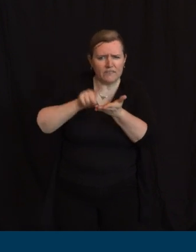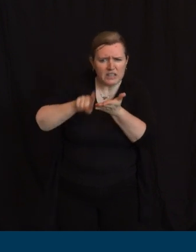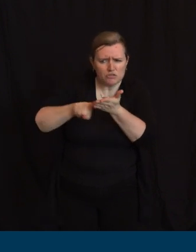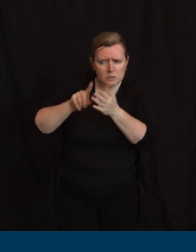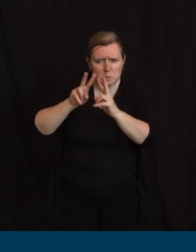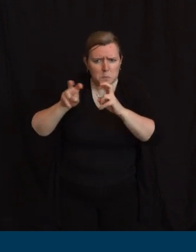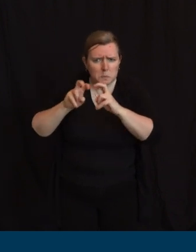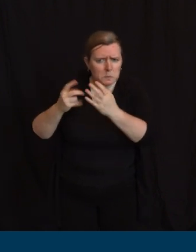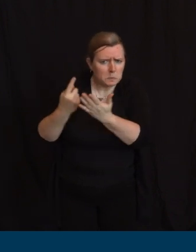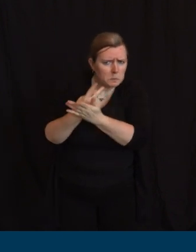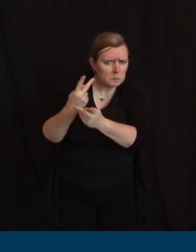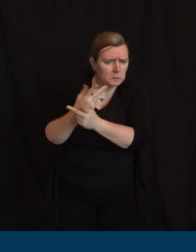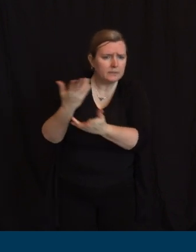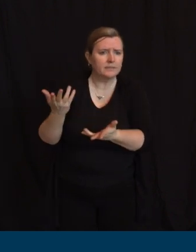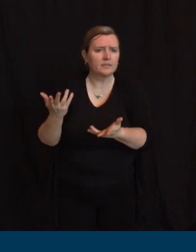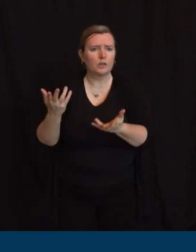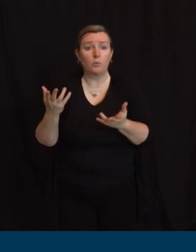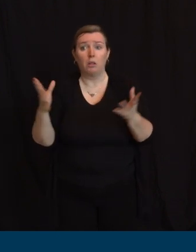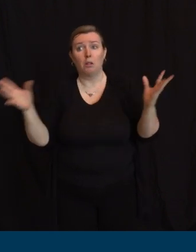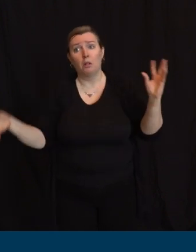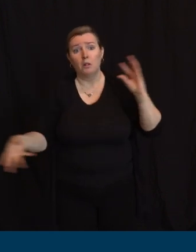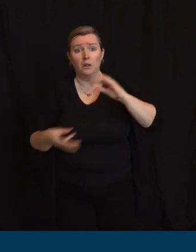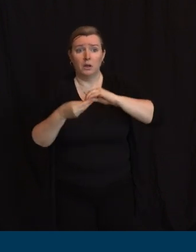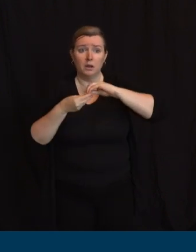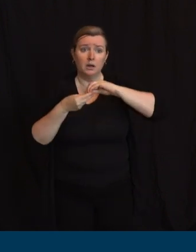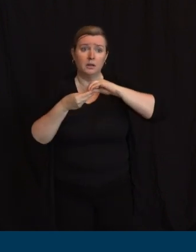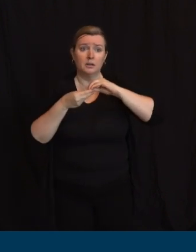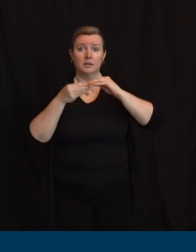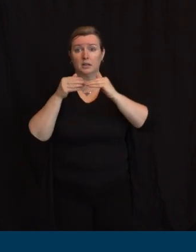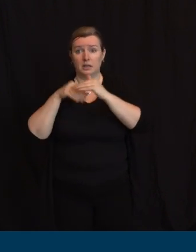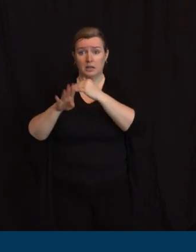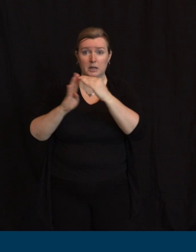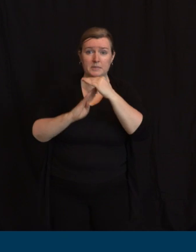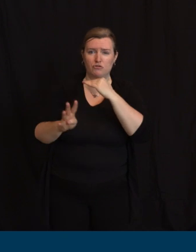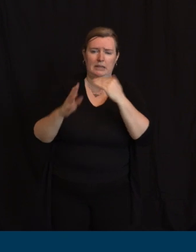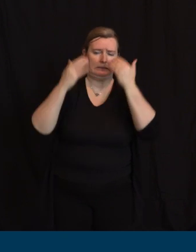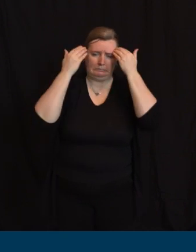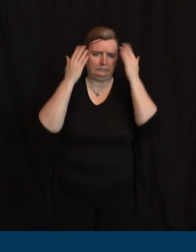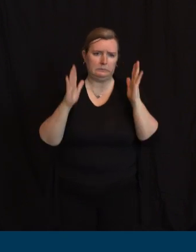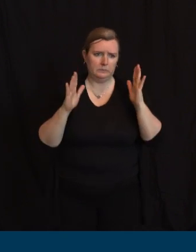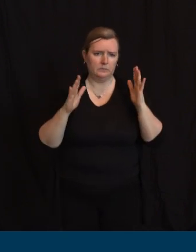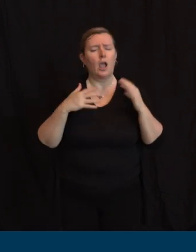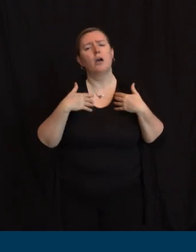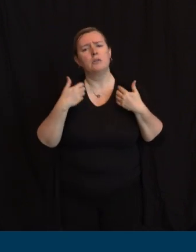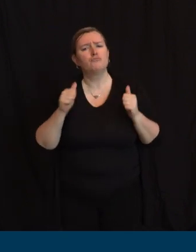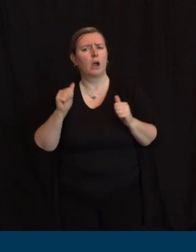total admissions, but we could probably do that as well and report that at a future time.